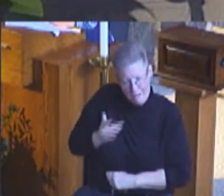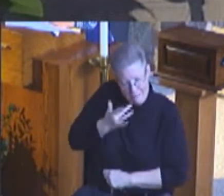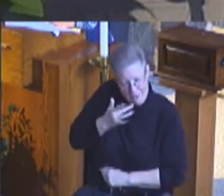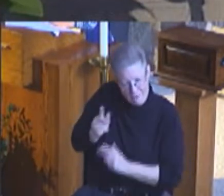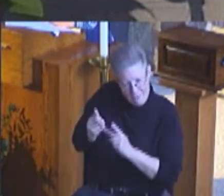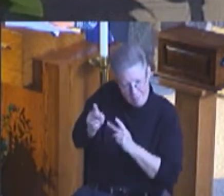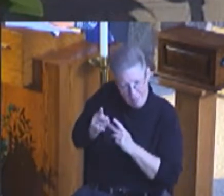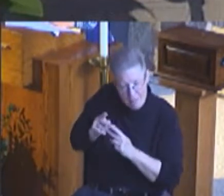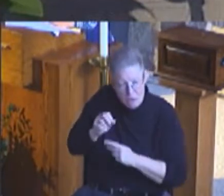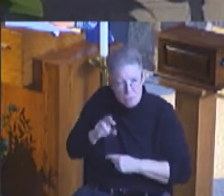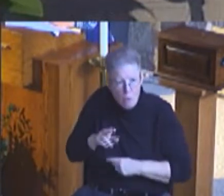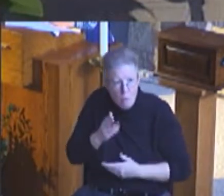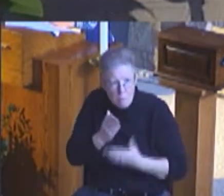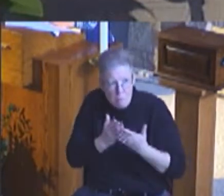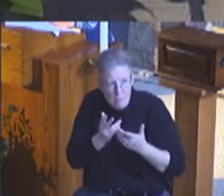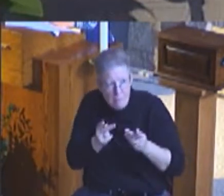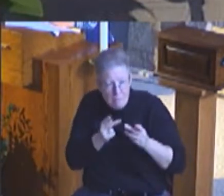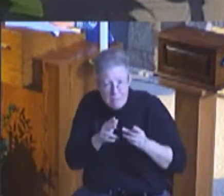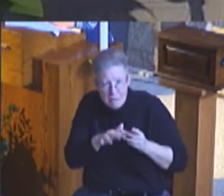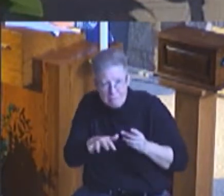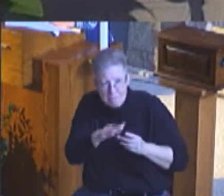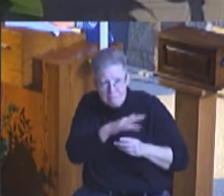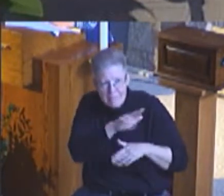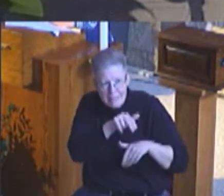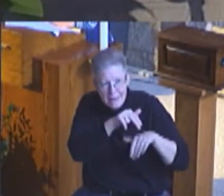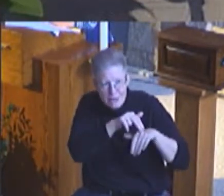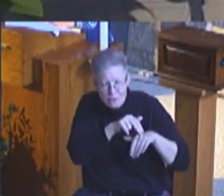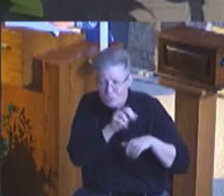nature, or in a favorite room.